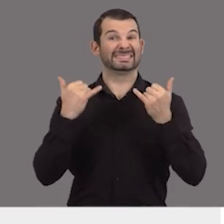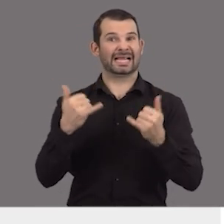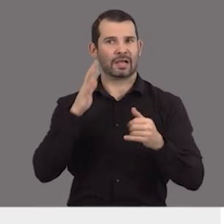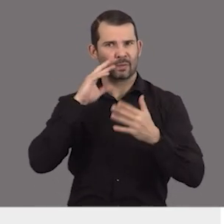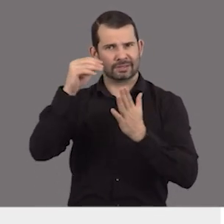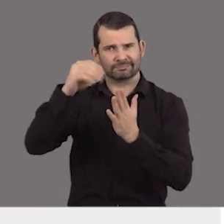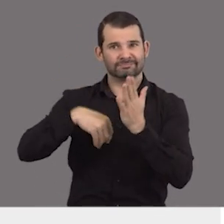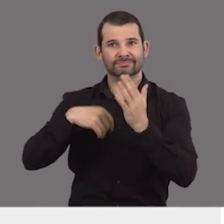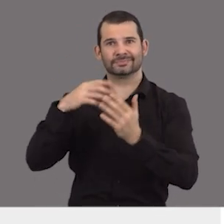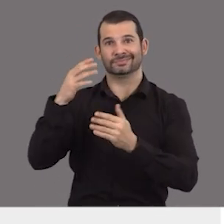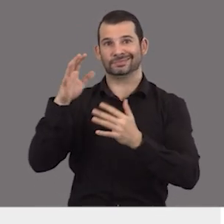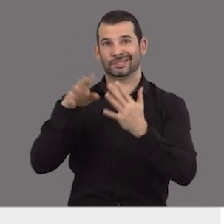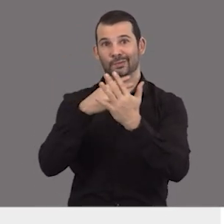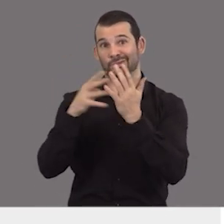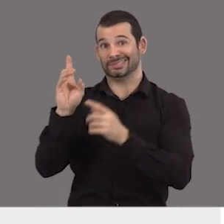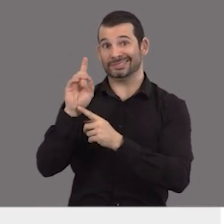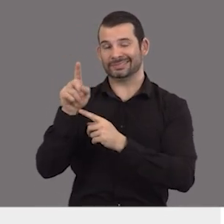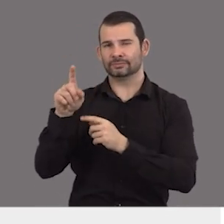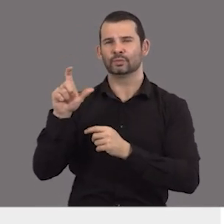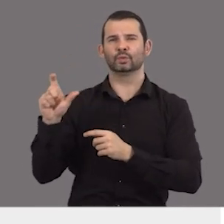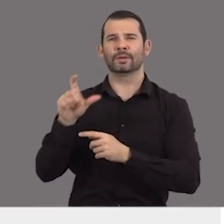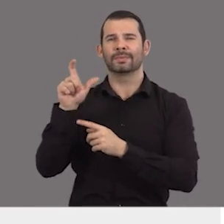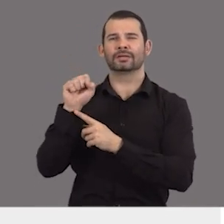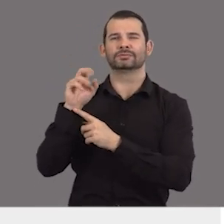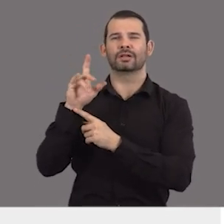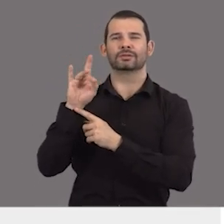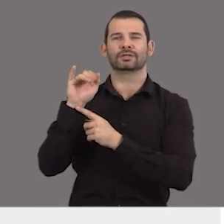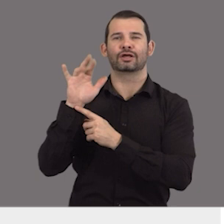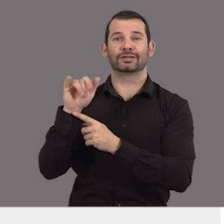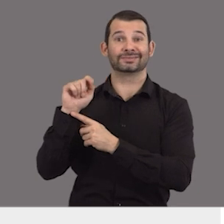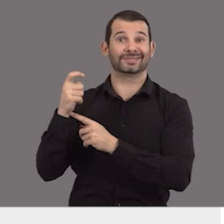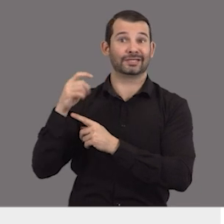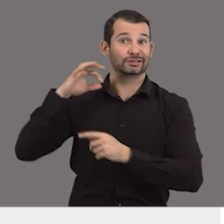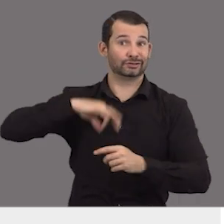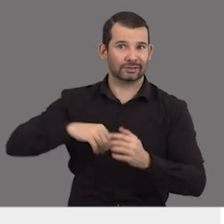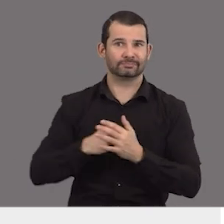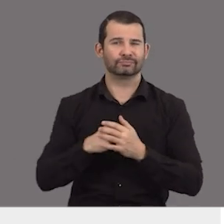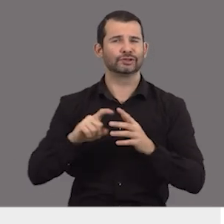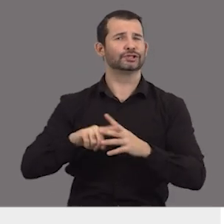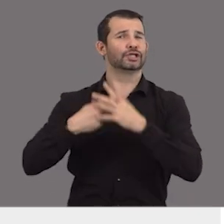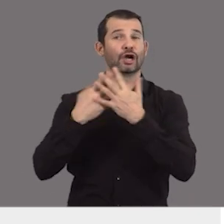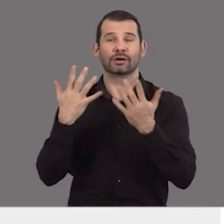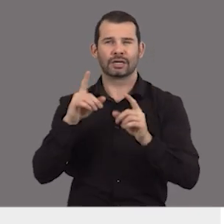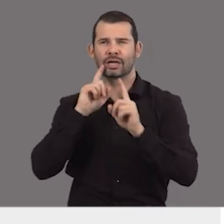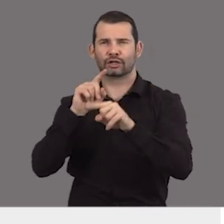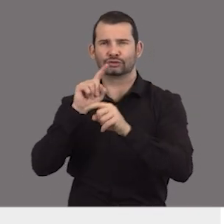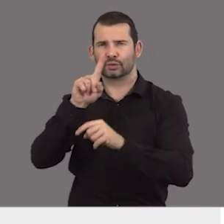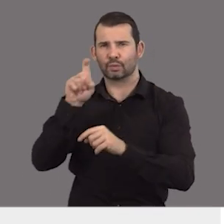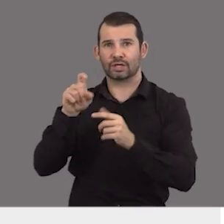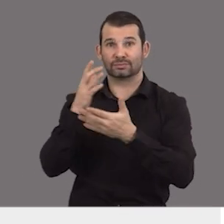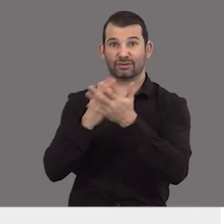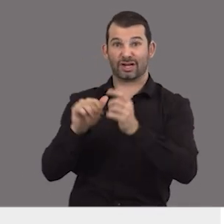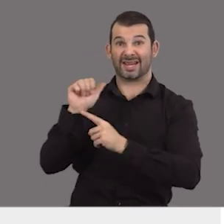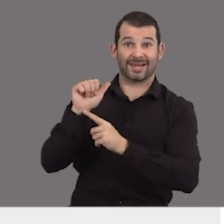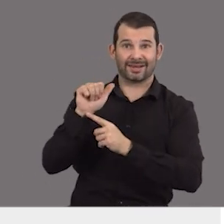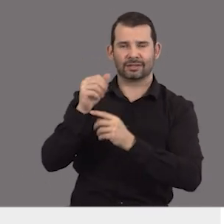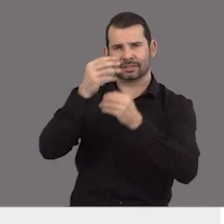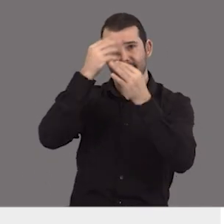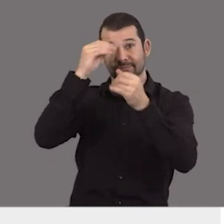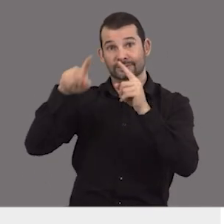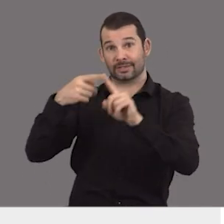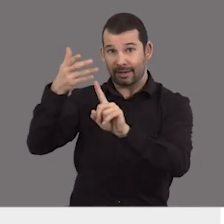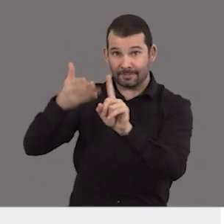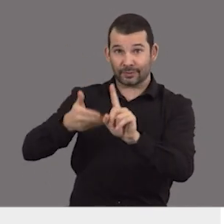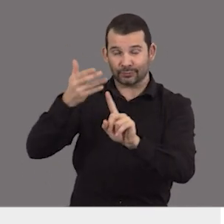We will now complete Schedule D, Quebec Solidarity Tax Credit. Let's start by answering the questions in Part